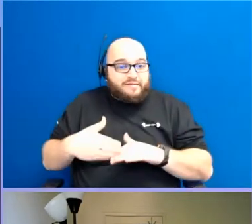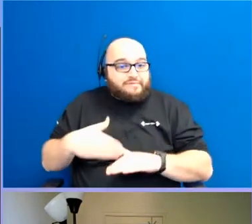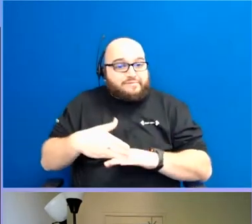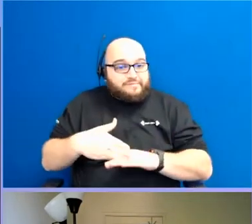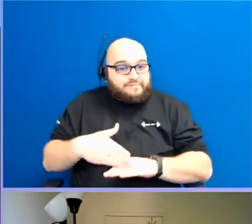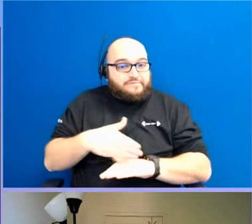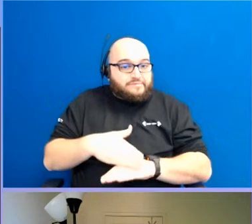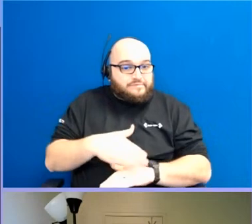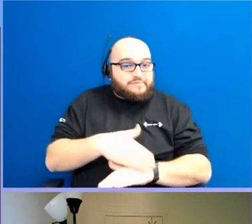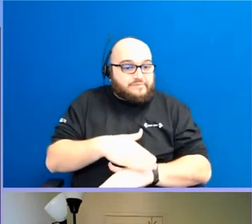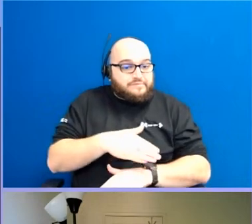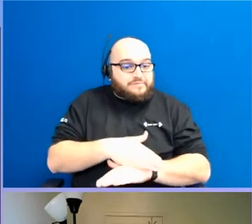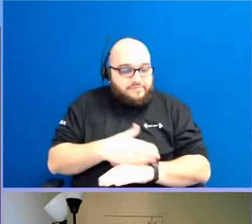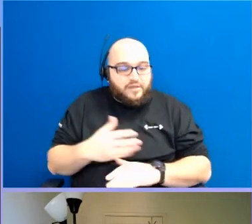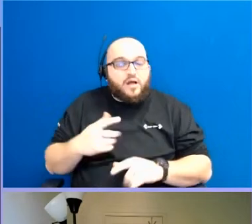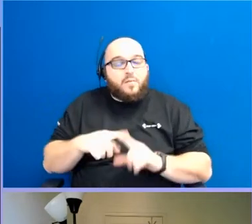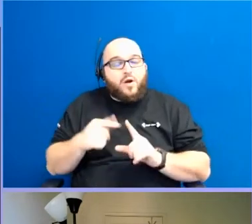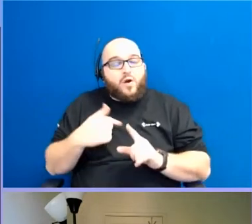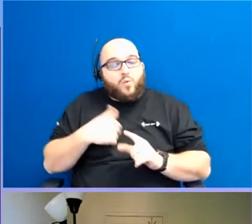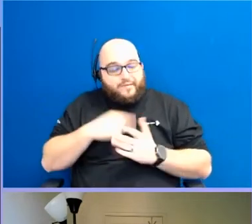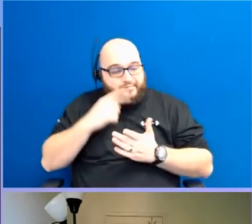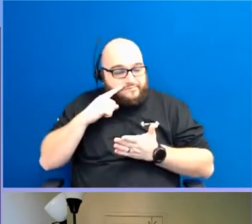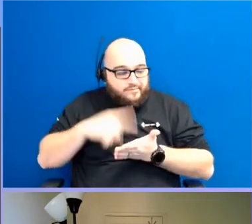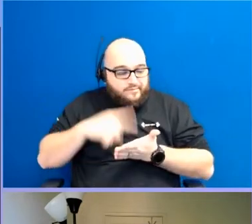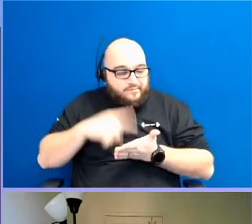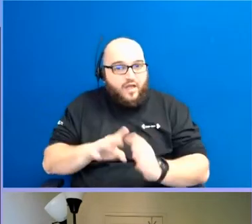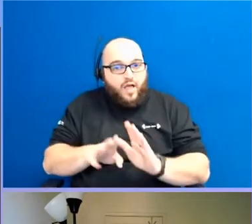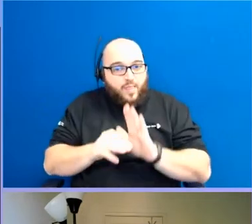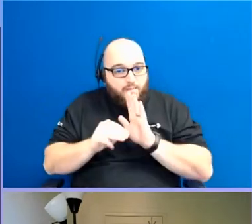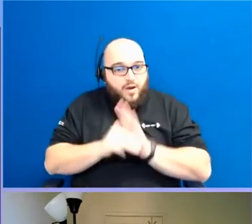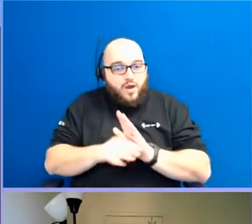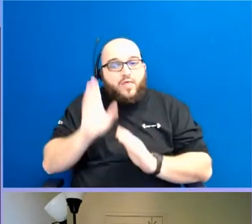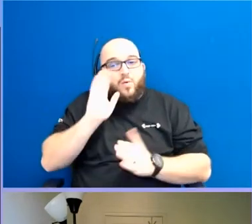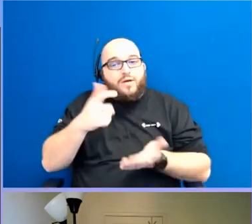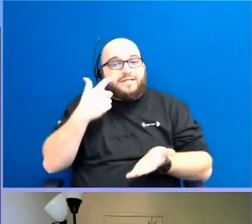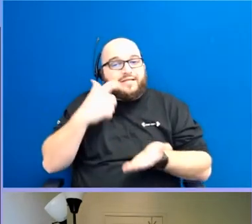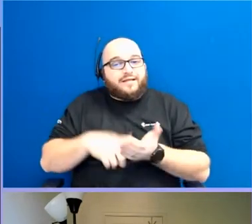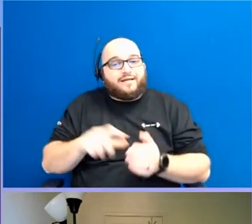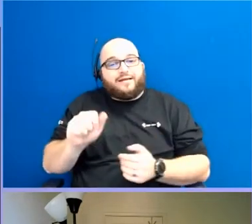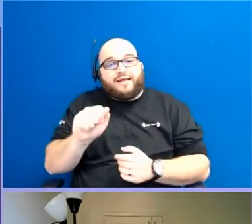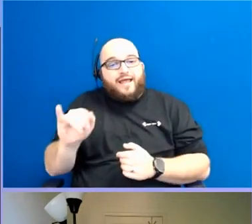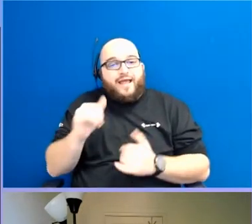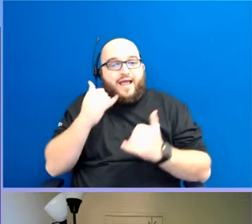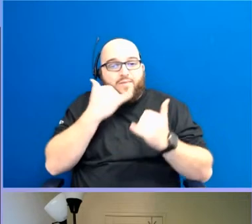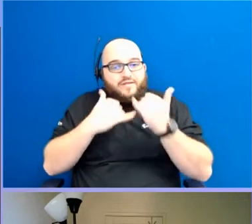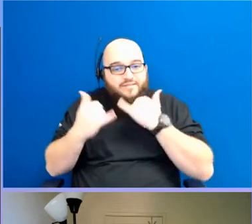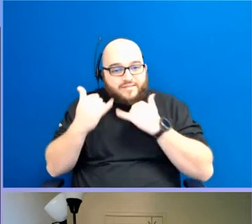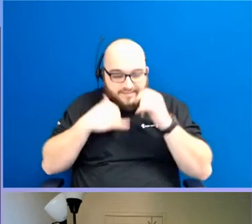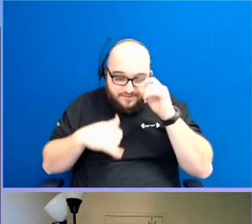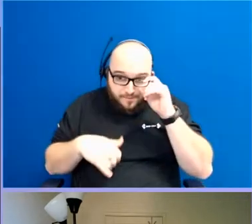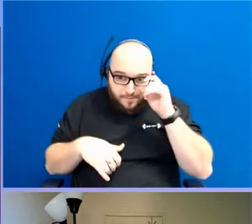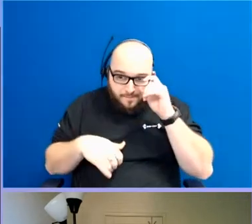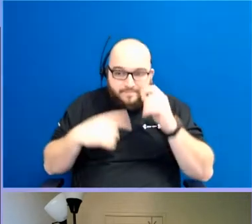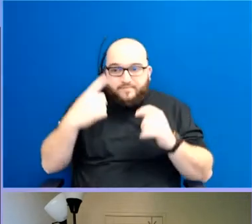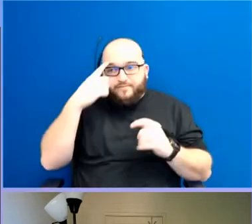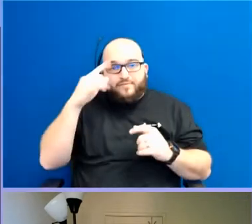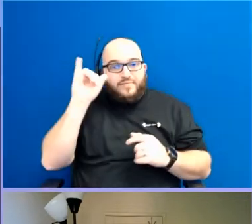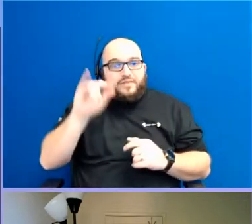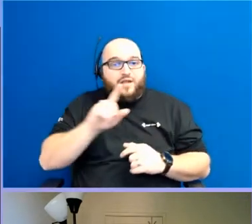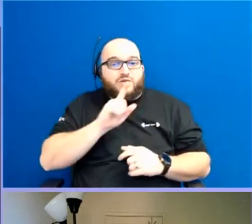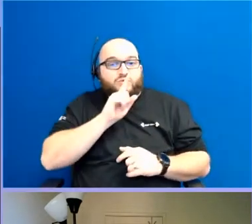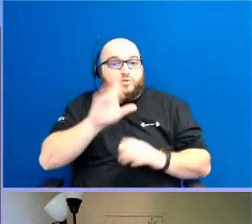have research right now around the model that will detect AI mistakes. And I think that would be really